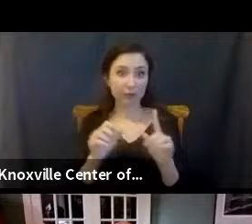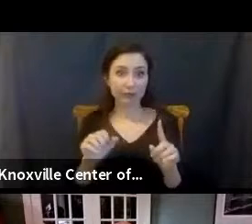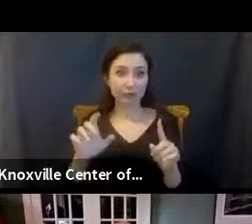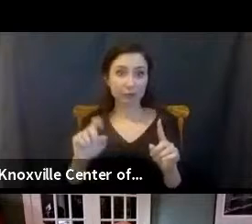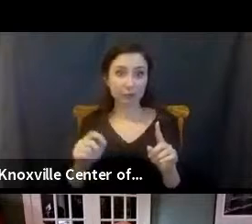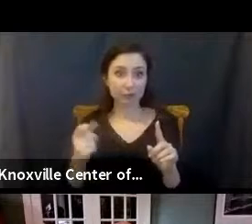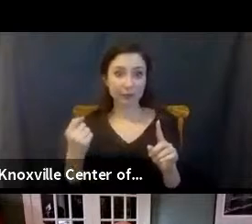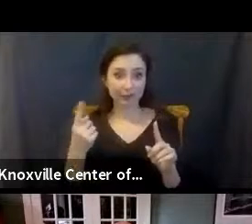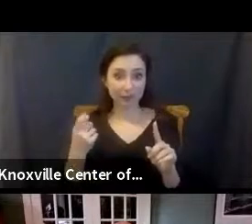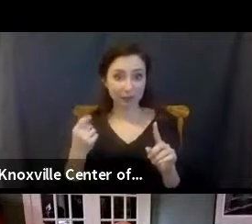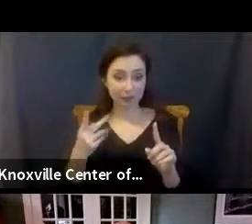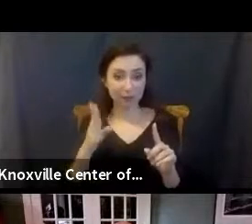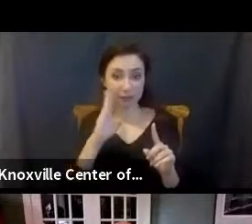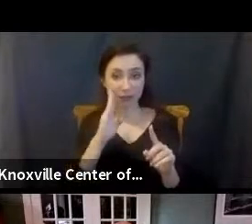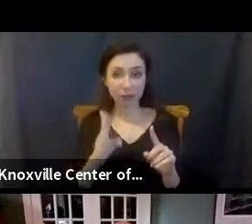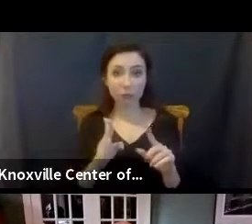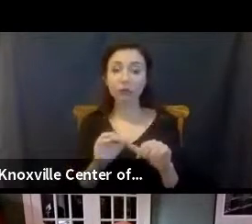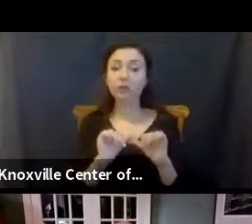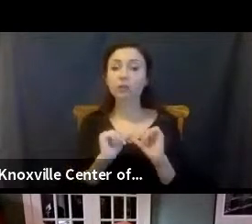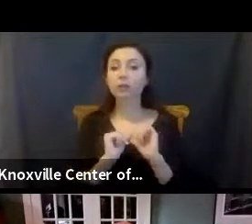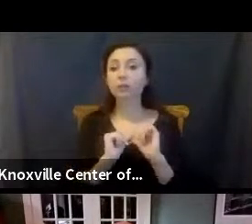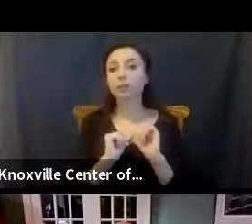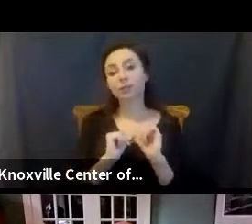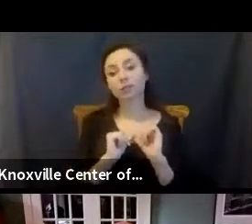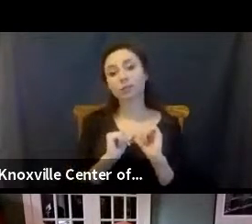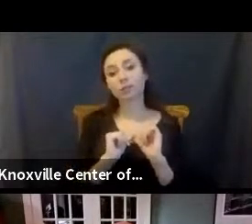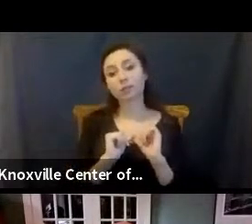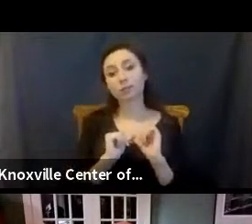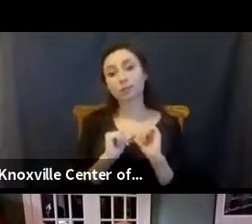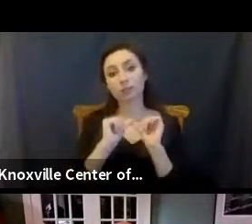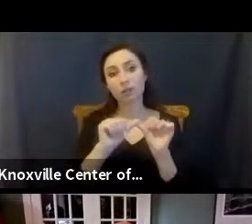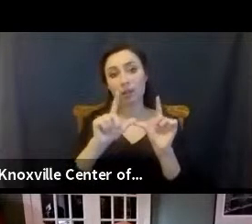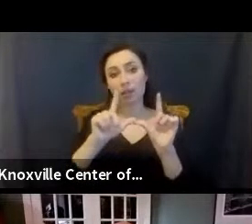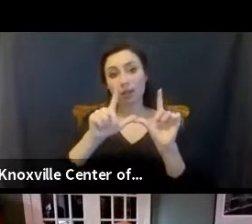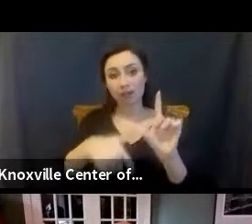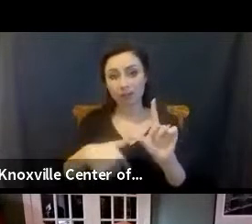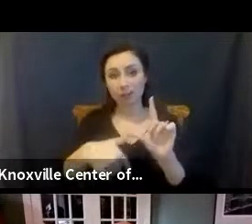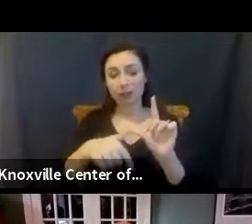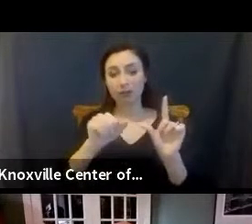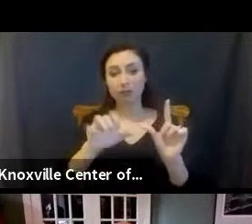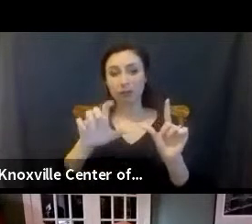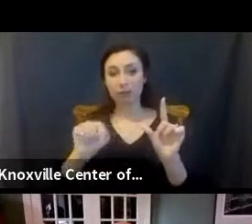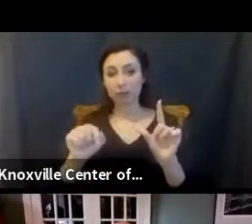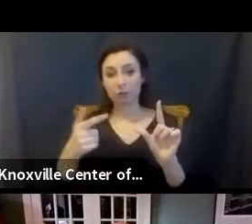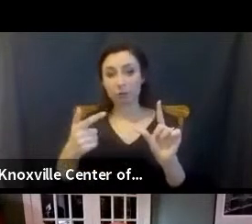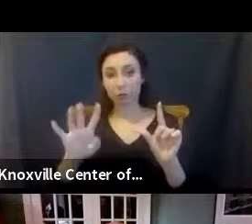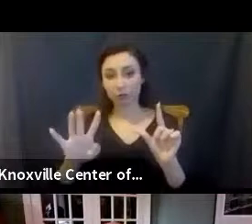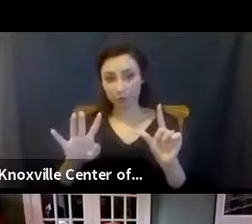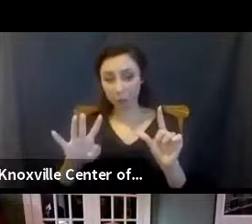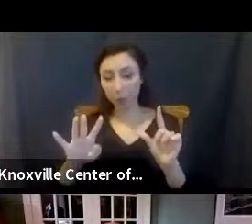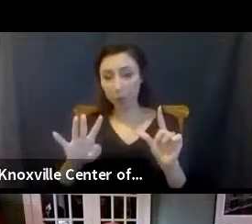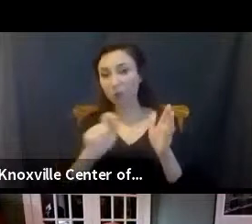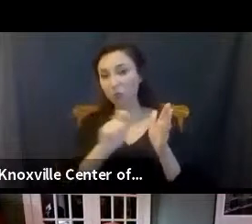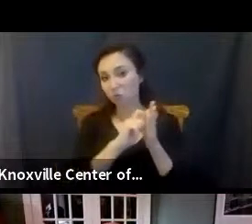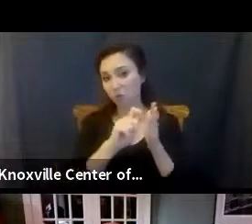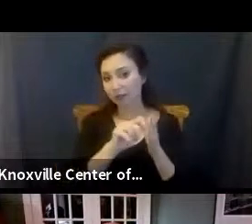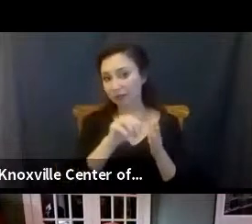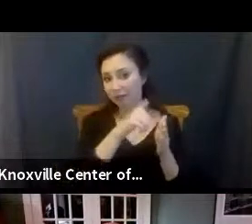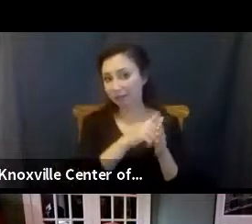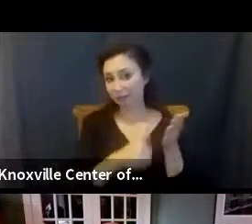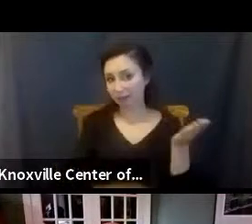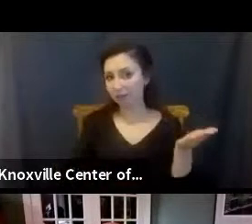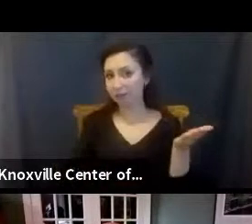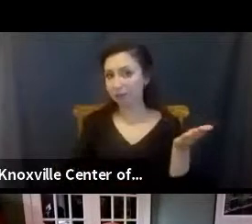11th, and it expires on September 24th, according to the document in front of